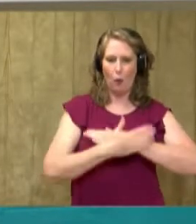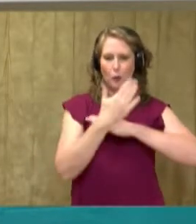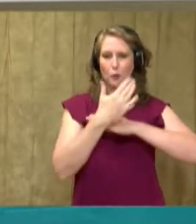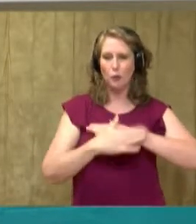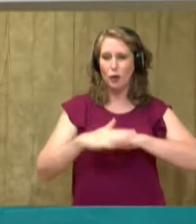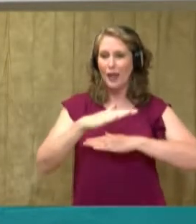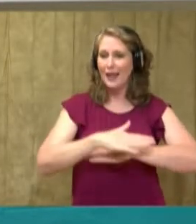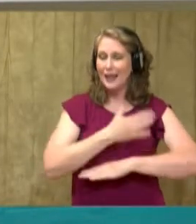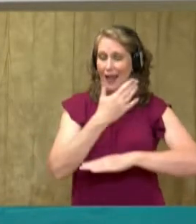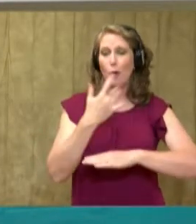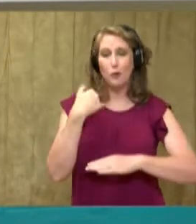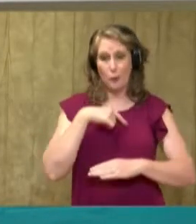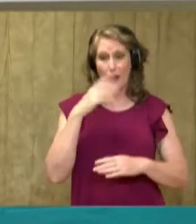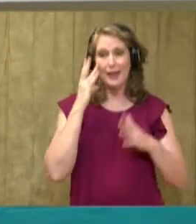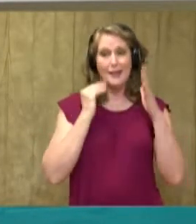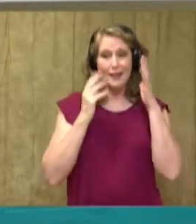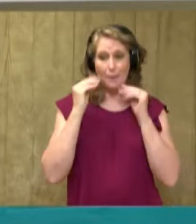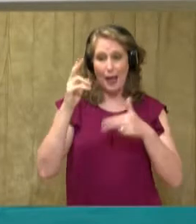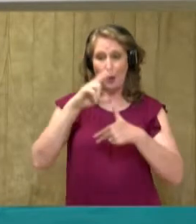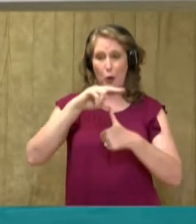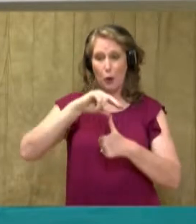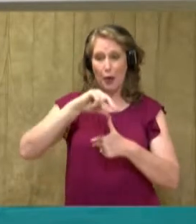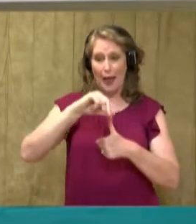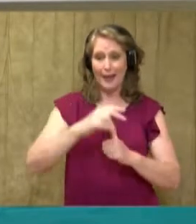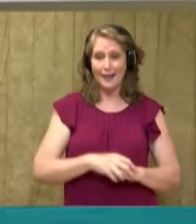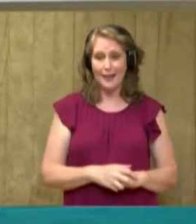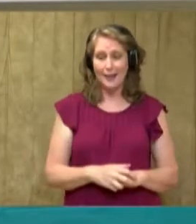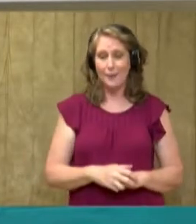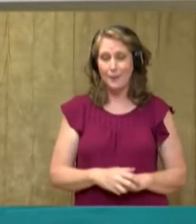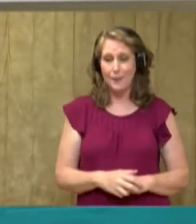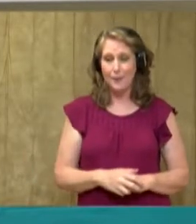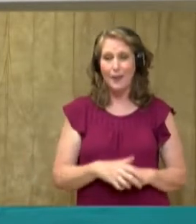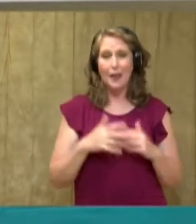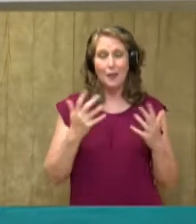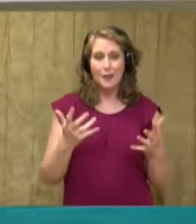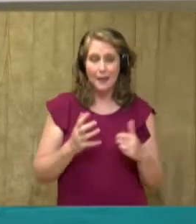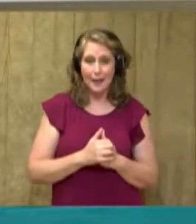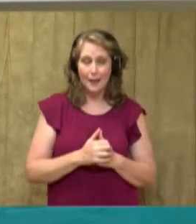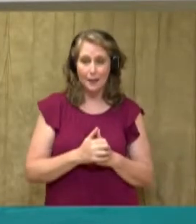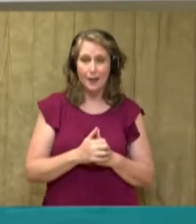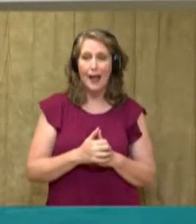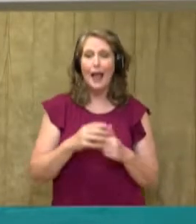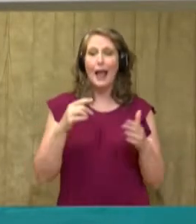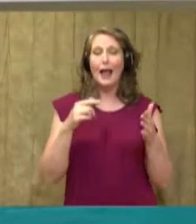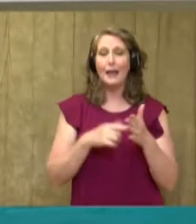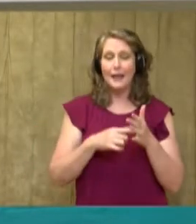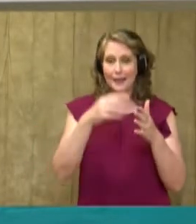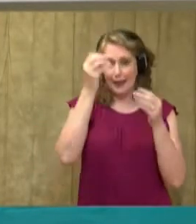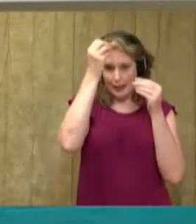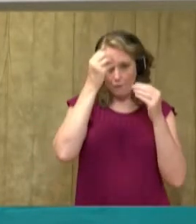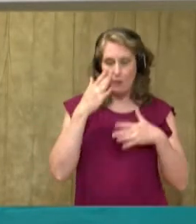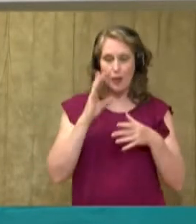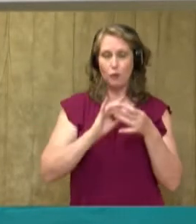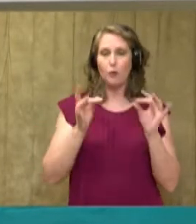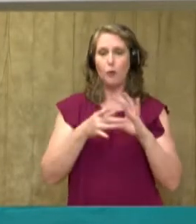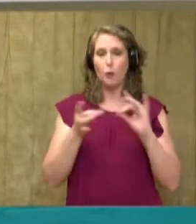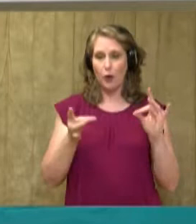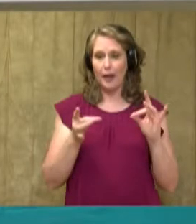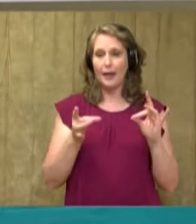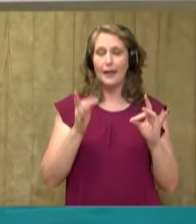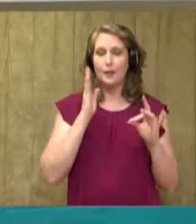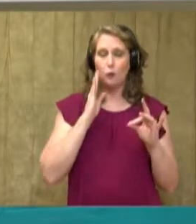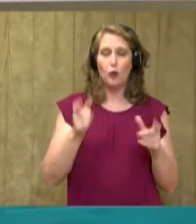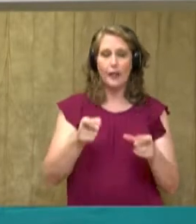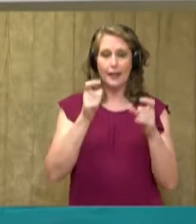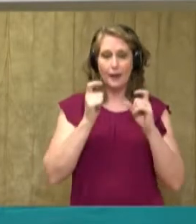we do experience hurricanes, all right? So this is an informational story, so it's just going to give